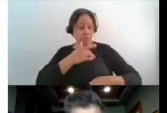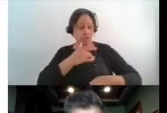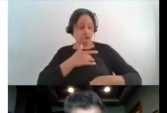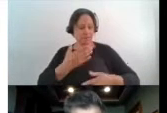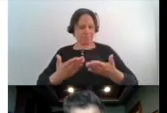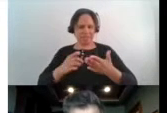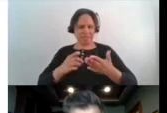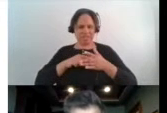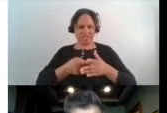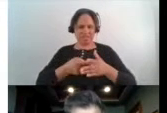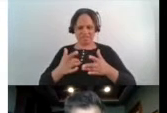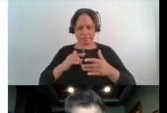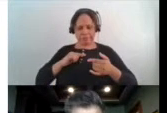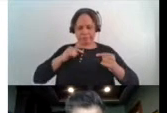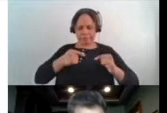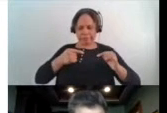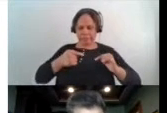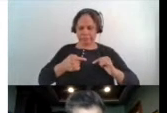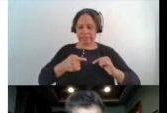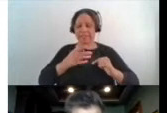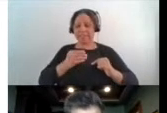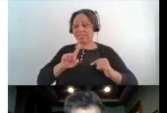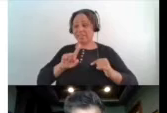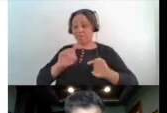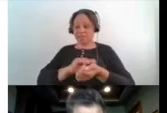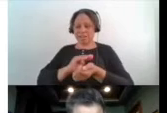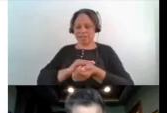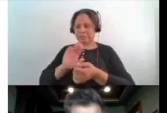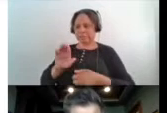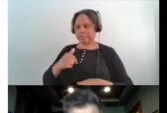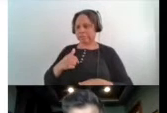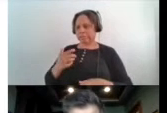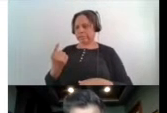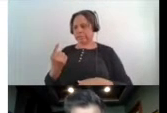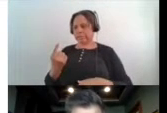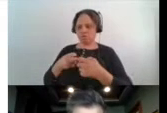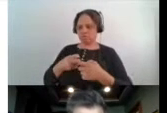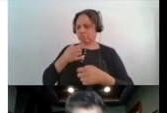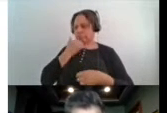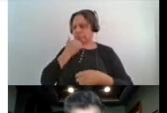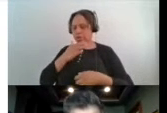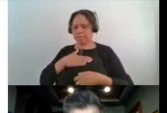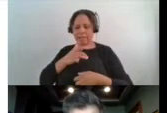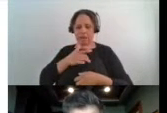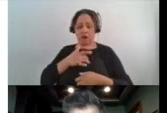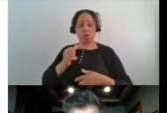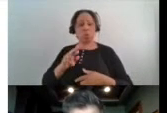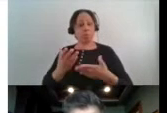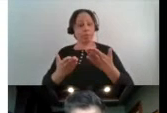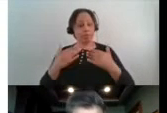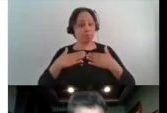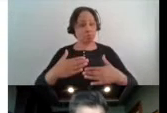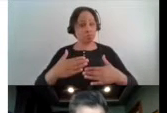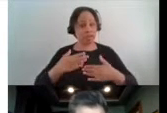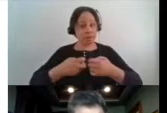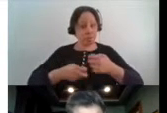chest pain, they go to their doctor, and they're convinced that I've got something going on with my heart. Or if they have a problem with breathing, then they know something may be wrong with their